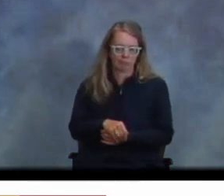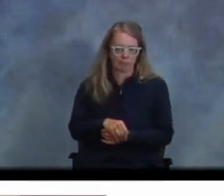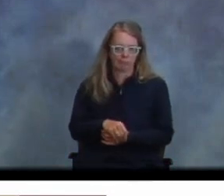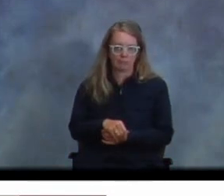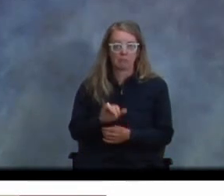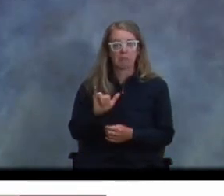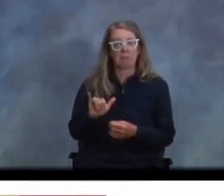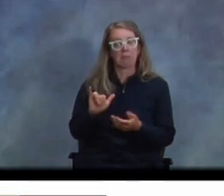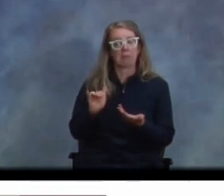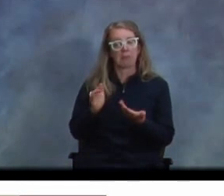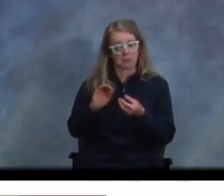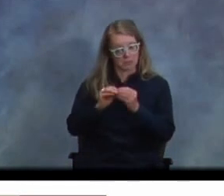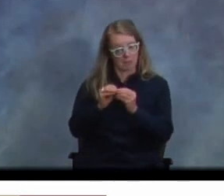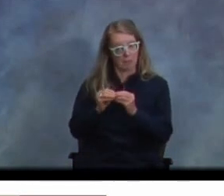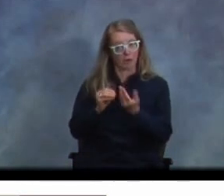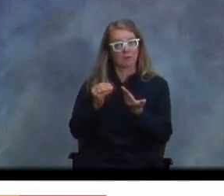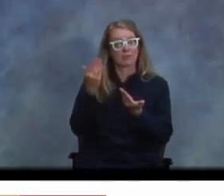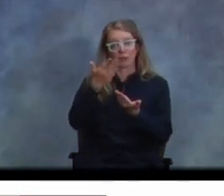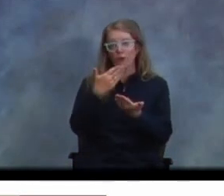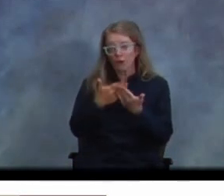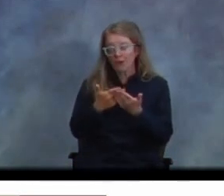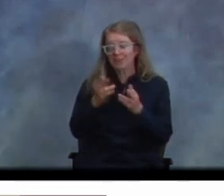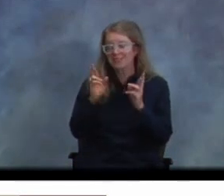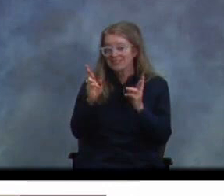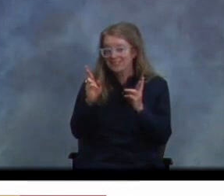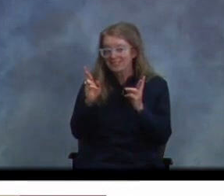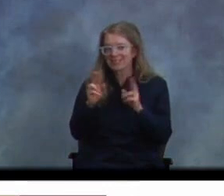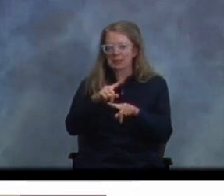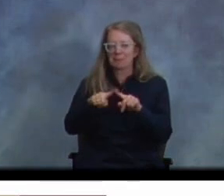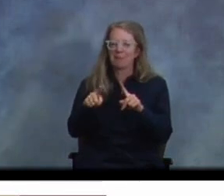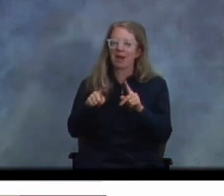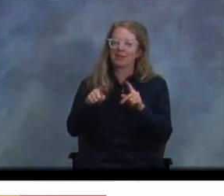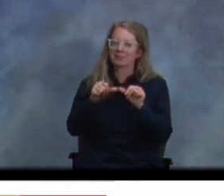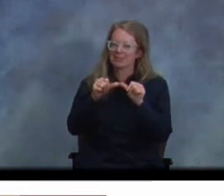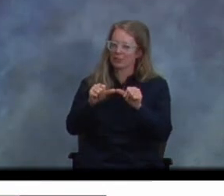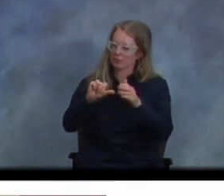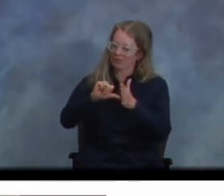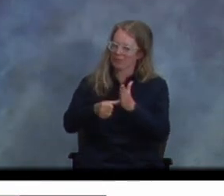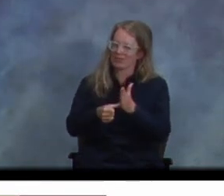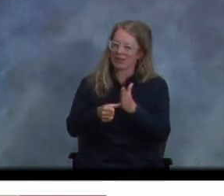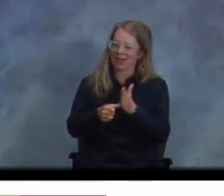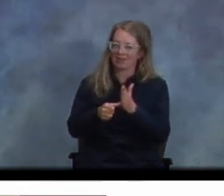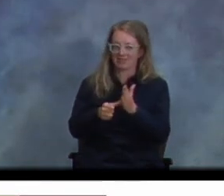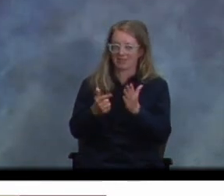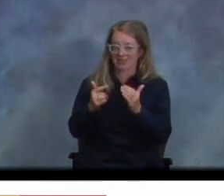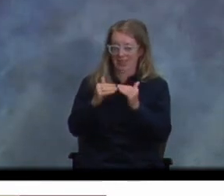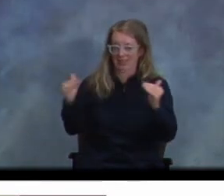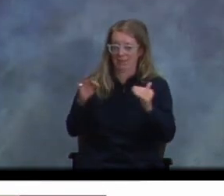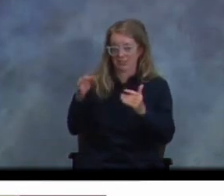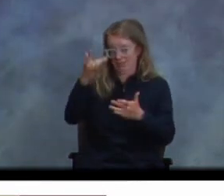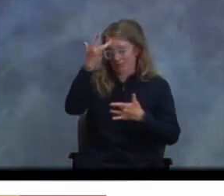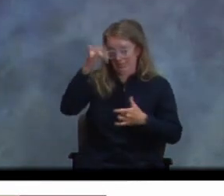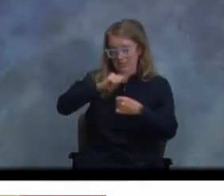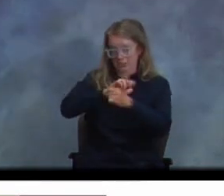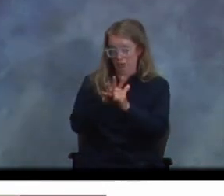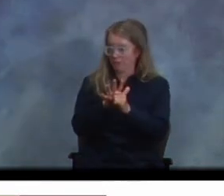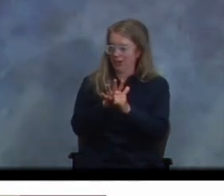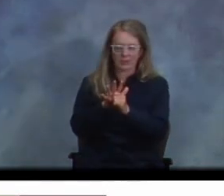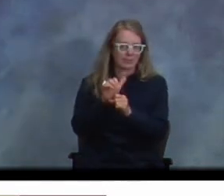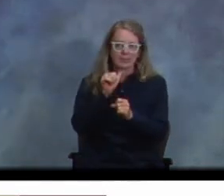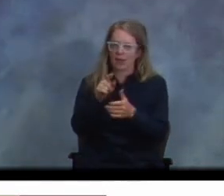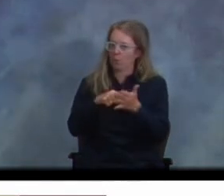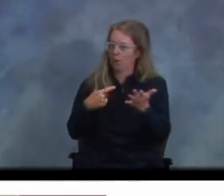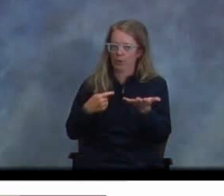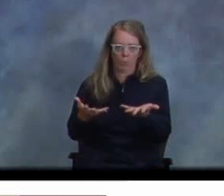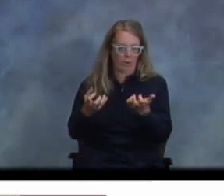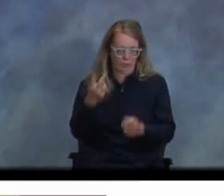very hopeful sign, but we continue to say that these levels are not yet at a very desirable or low level. You can